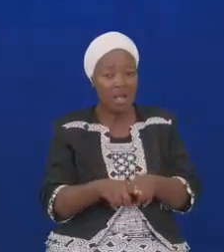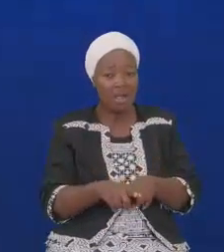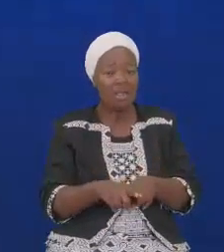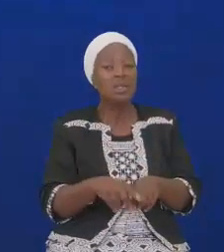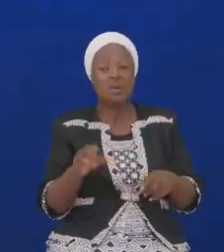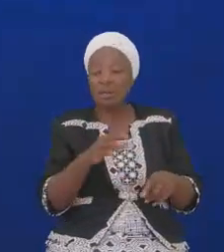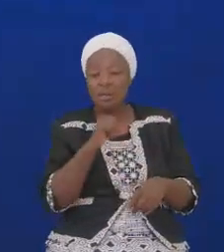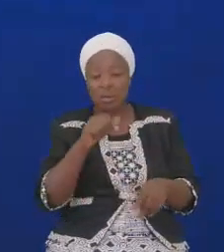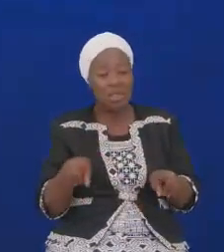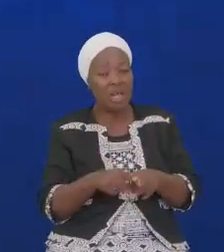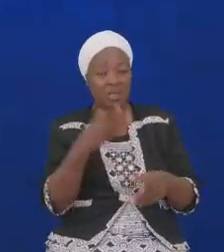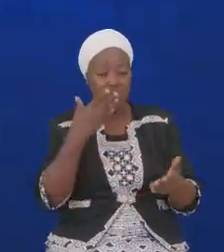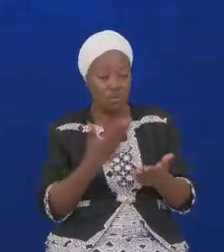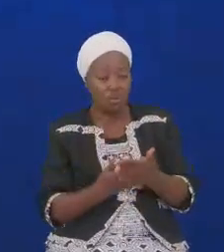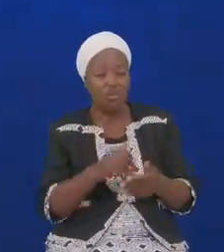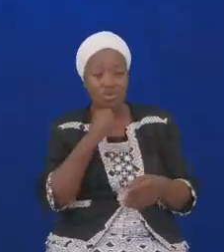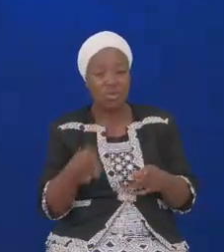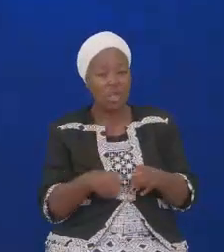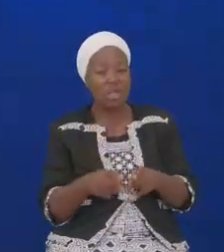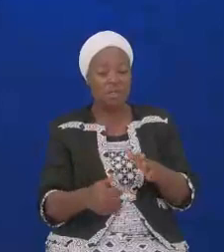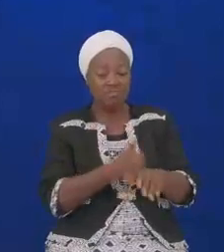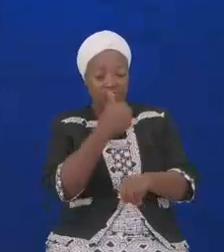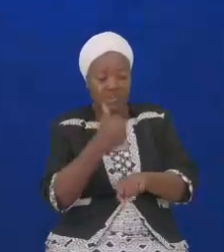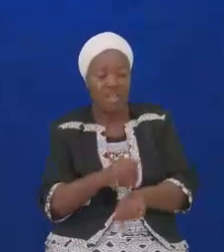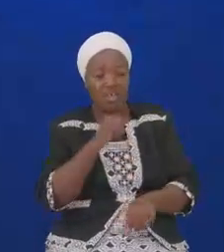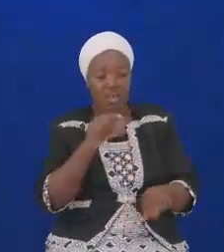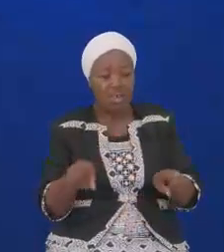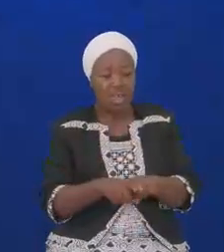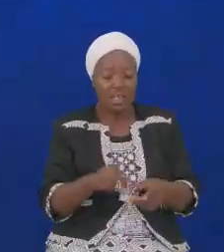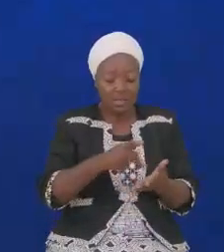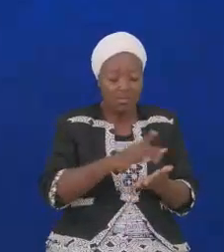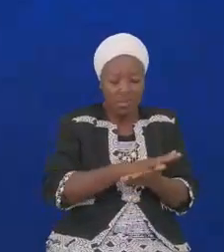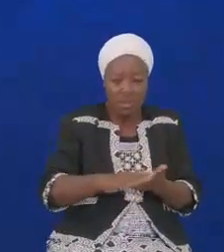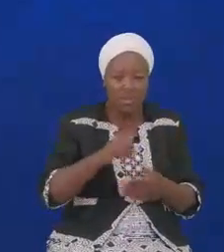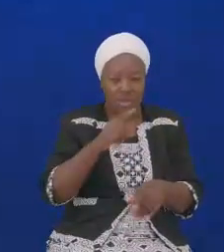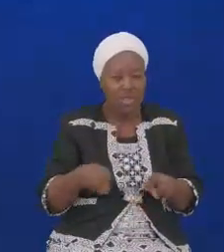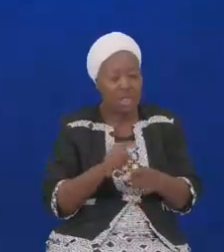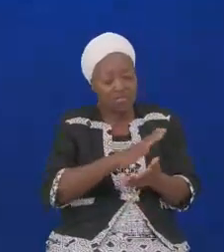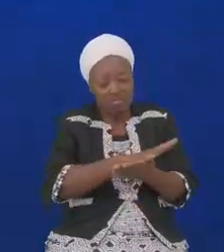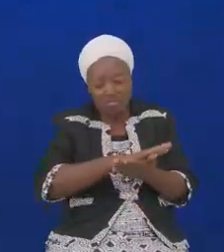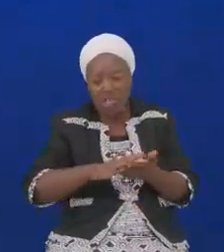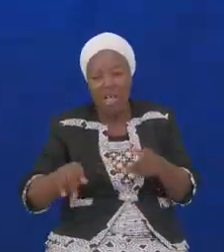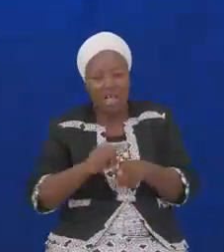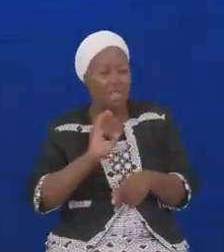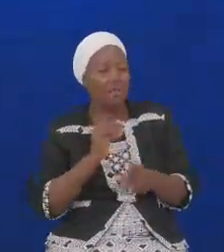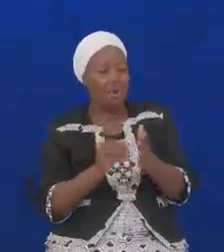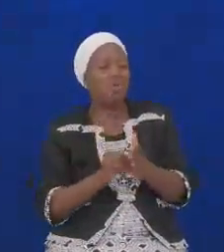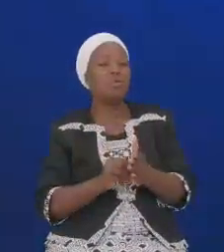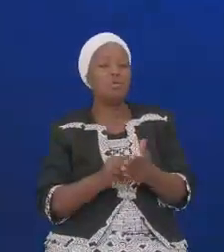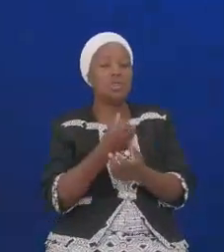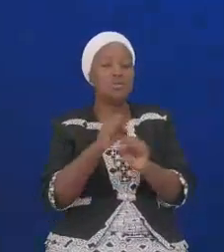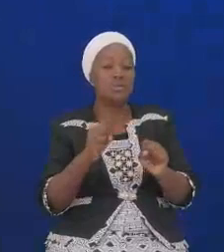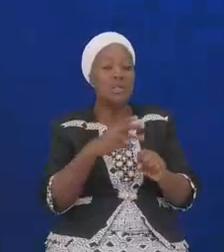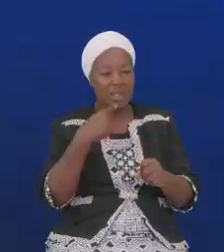good, not as firm, not as clear, not as pure as our salvation. It says, to whom it